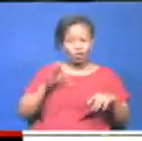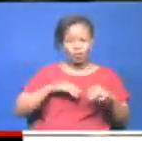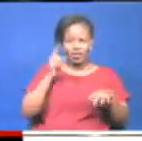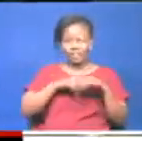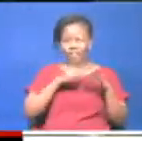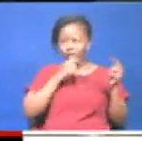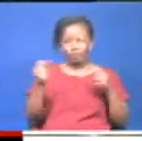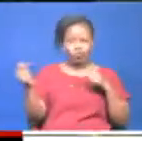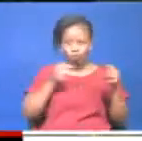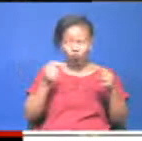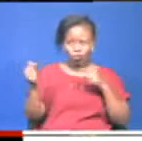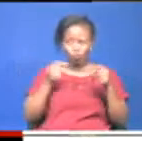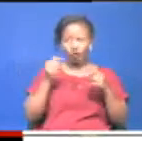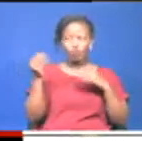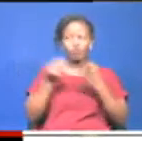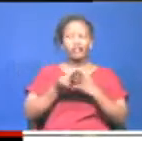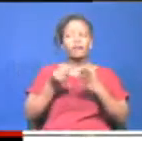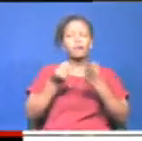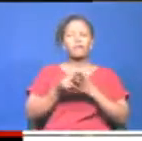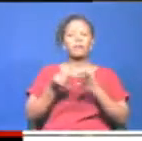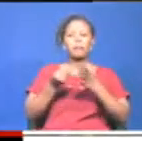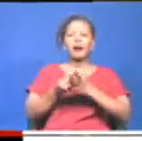money.